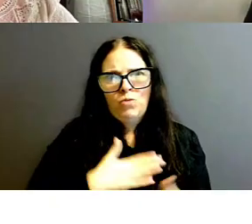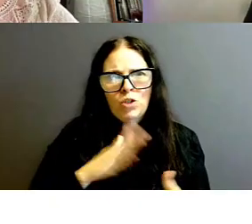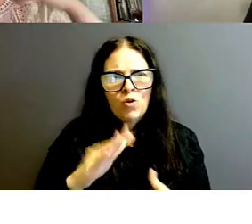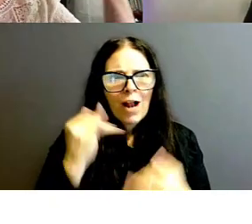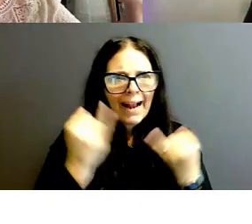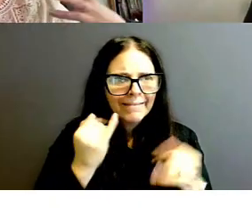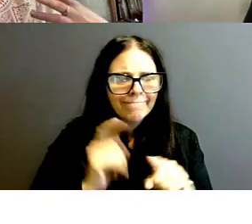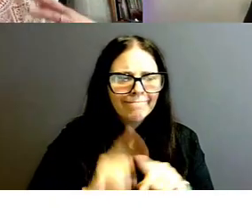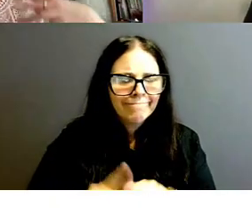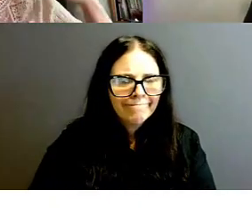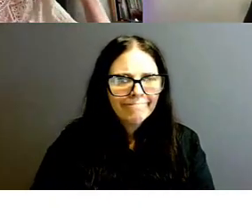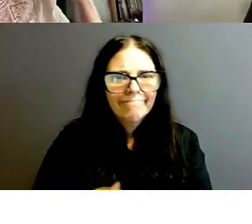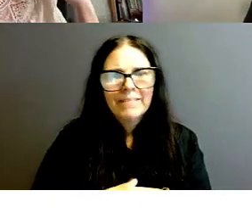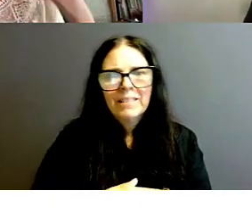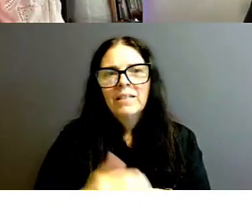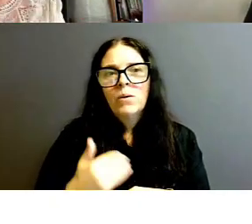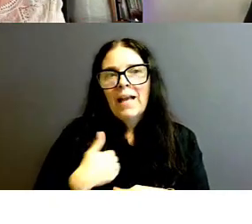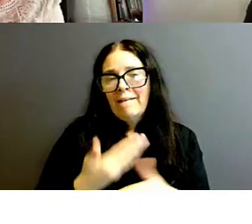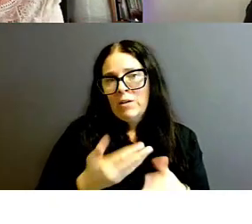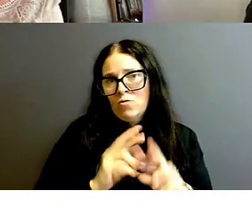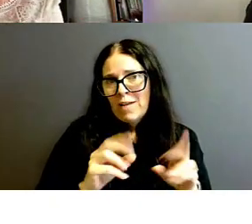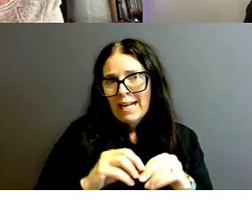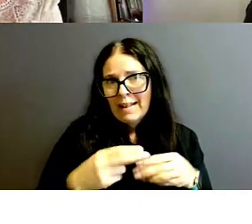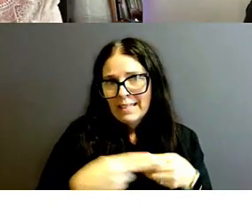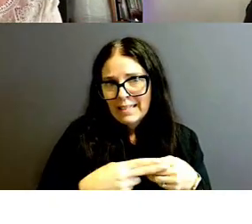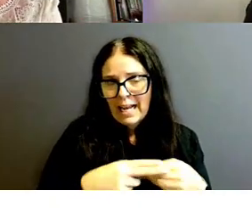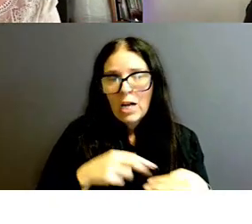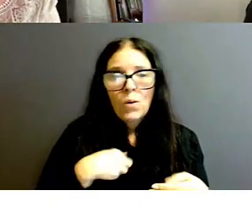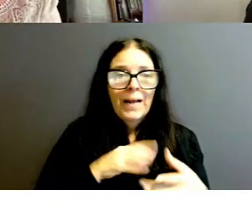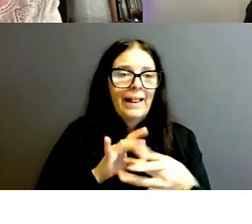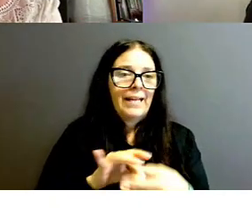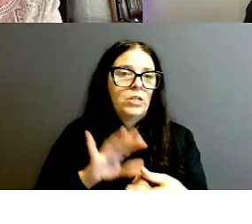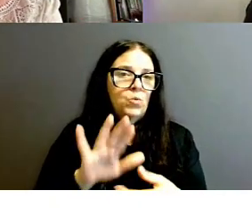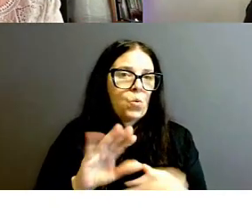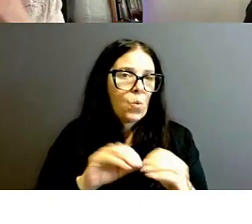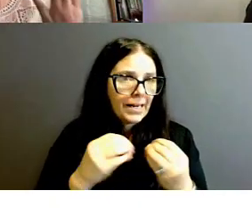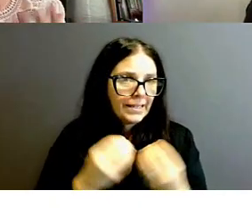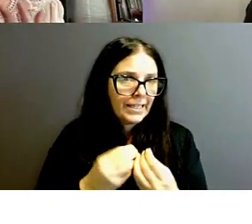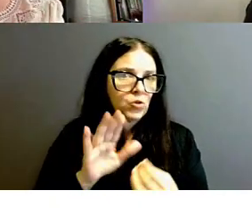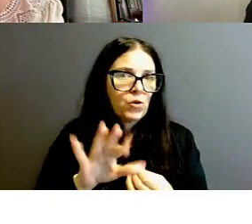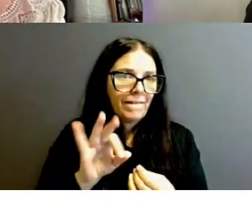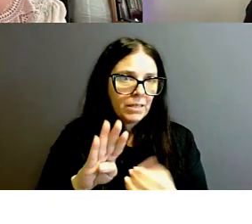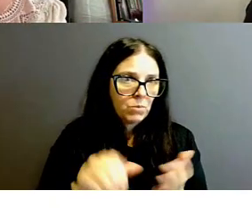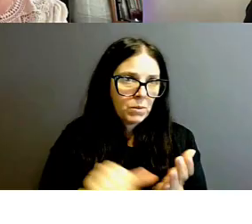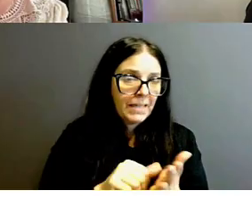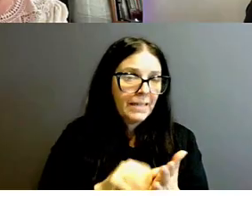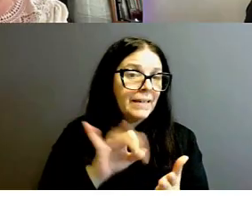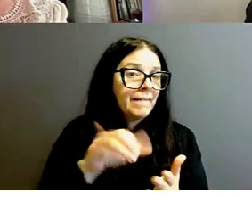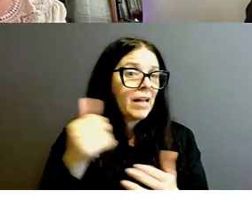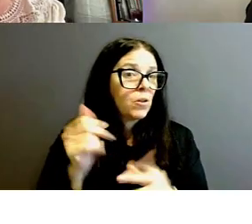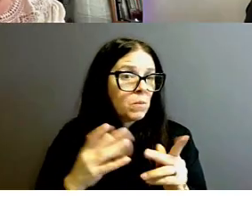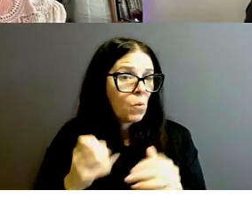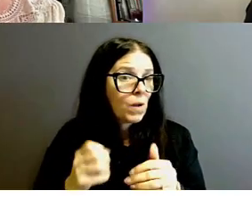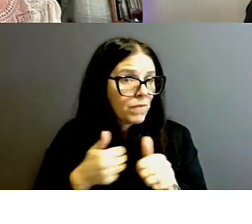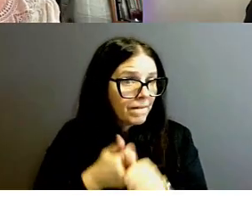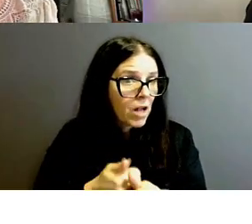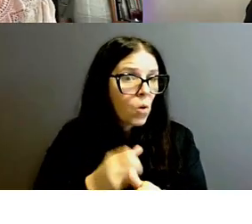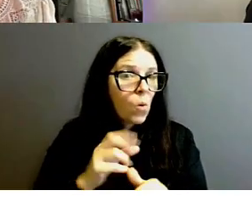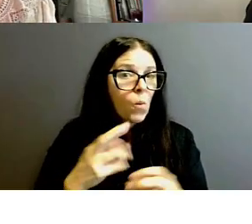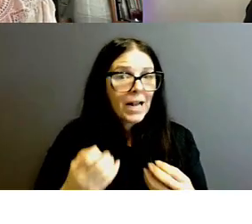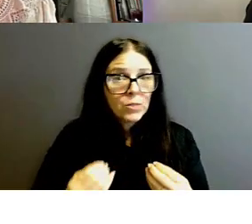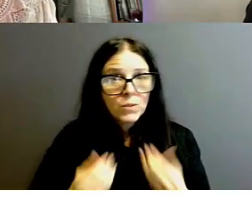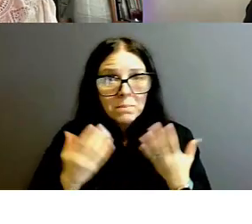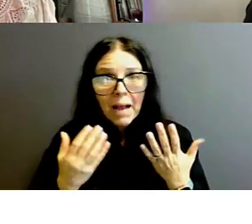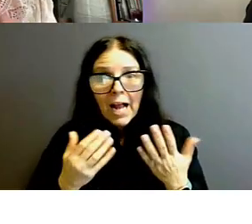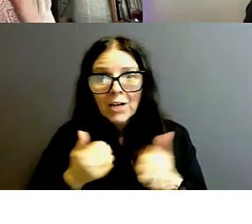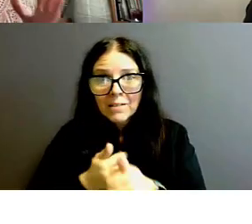with us. We have it in the slides. We link to your organization and Facebook page if others want to follow or get inspired by some of the things